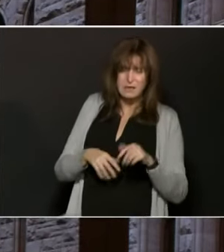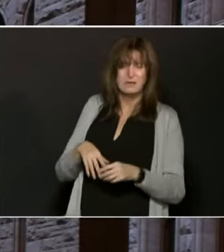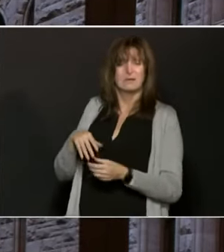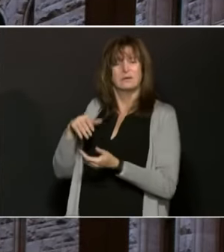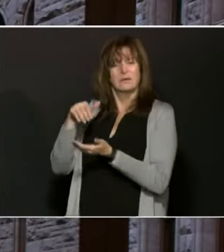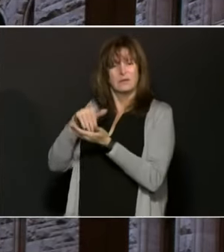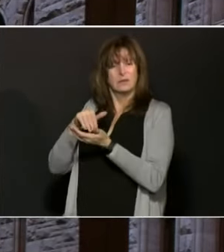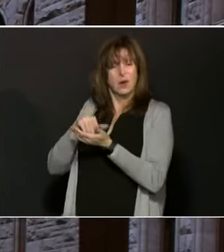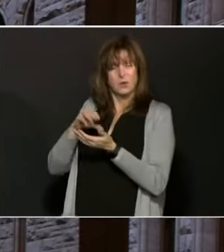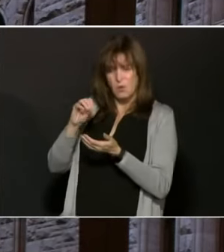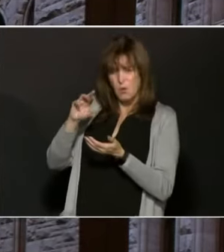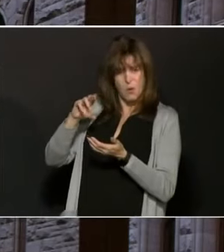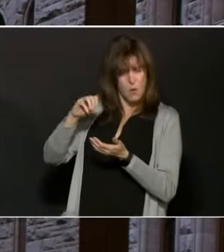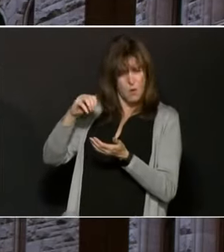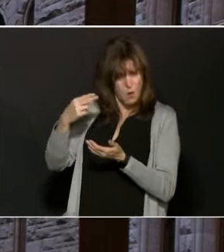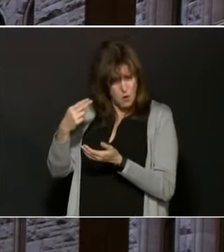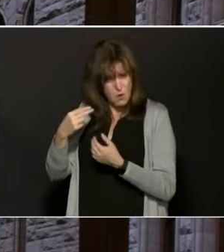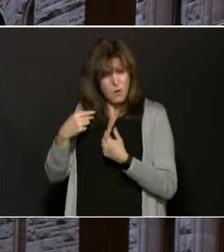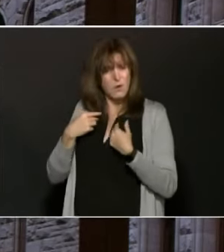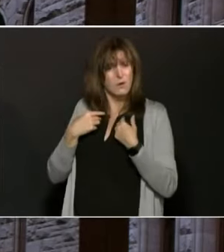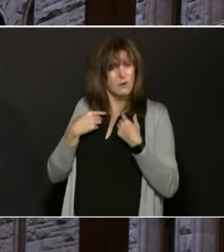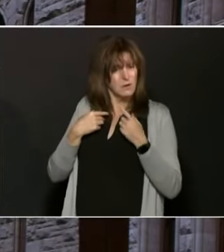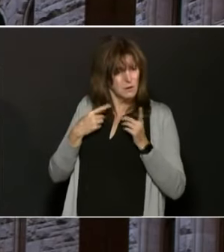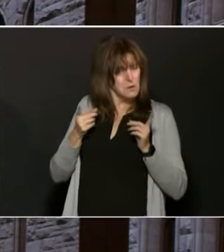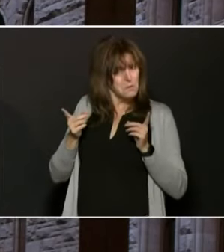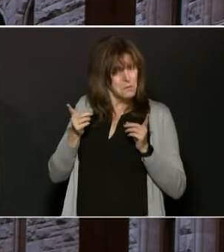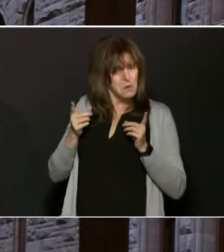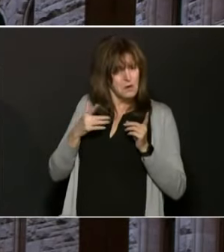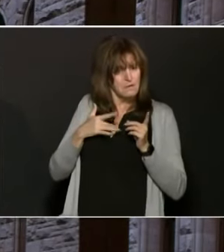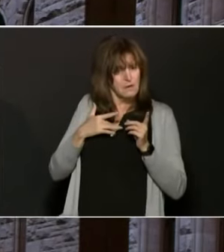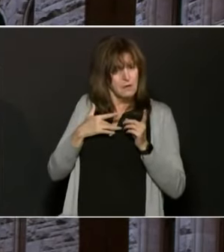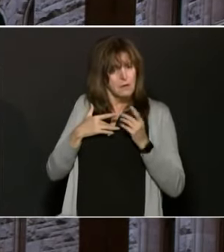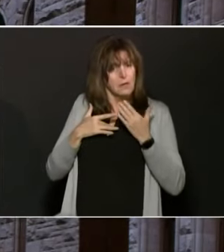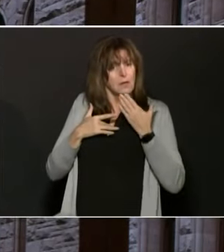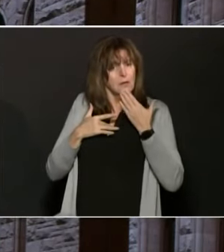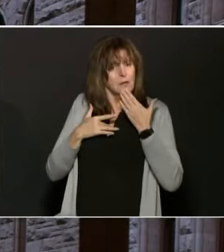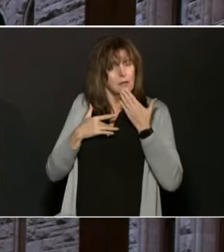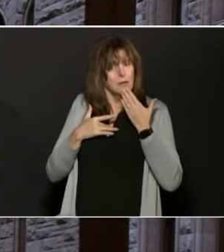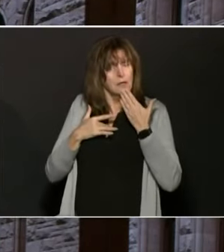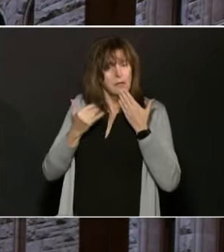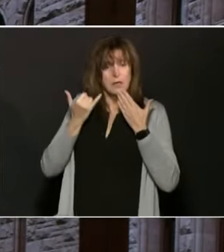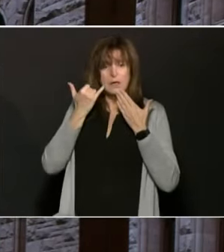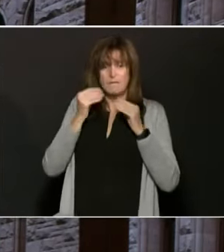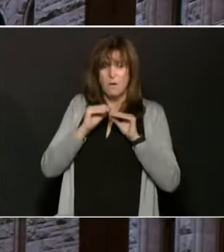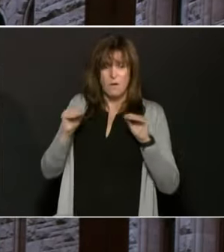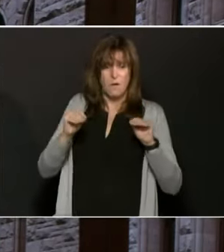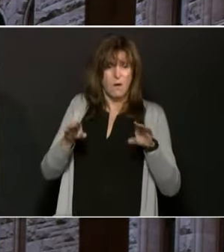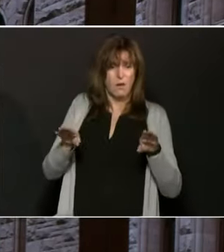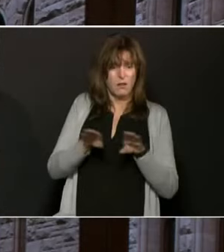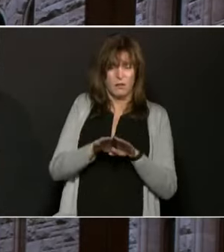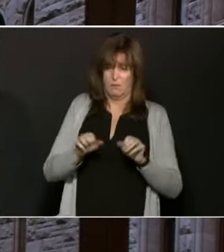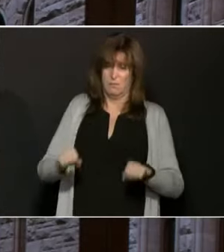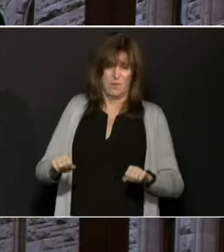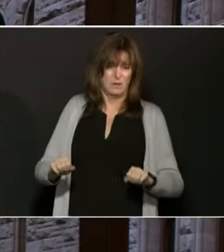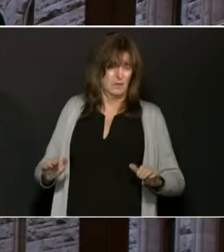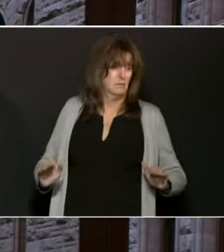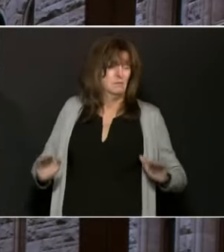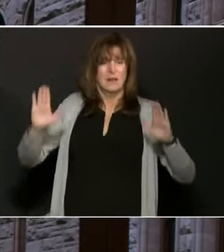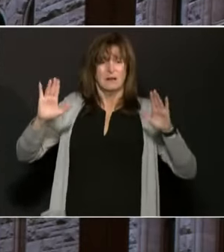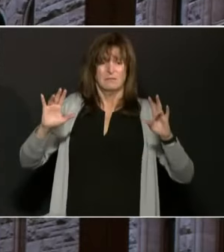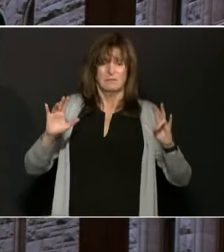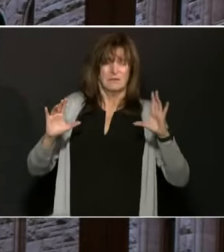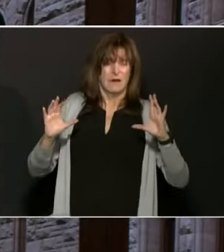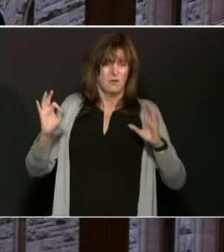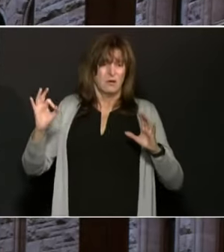2 to 3 weeks ago, would have been in the 700 to 800, 900 per day. They tend to be bouncing, going back and forth between